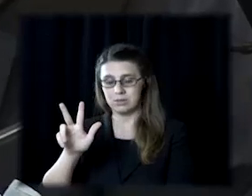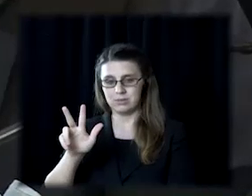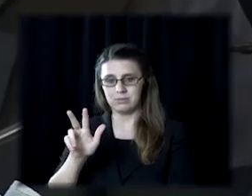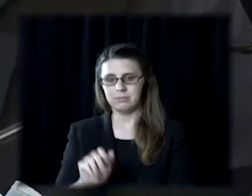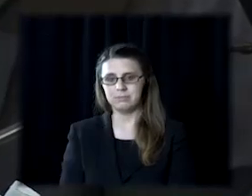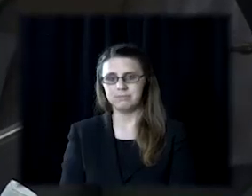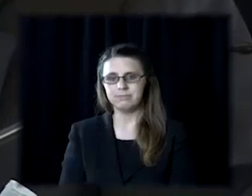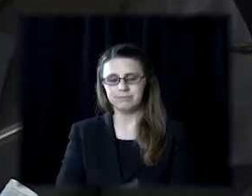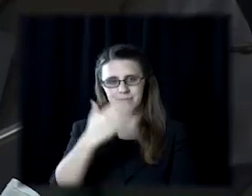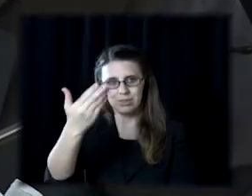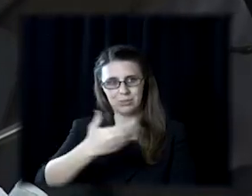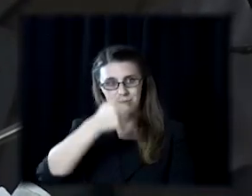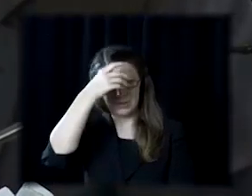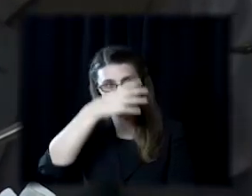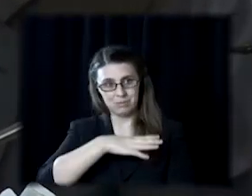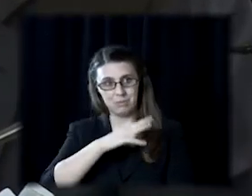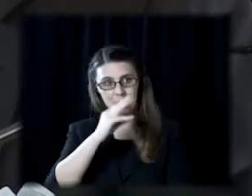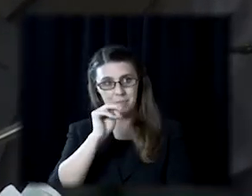23rd. Welcome.